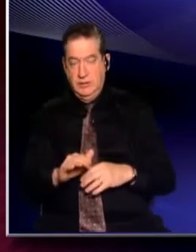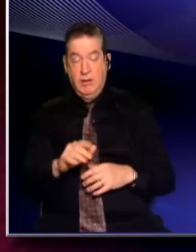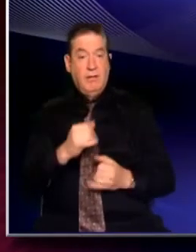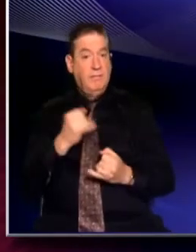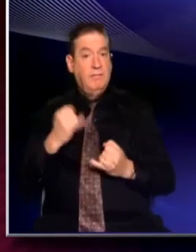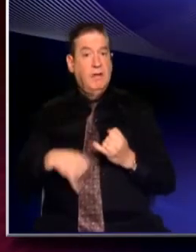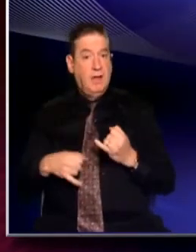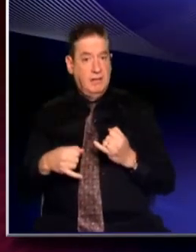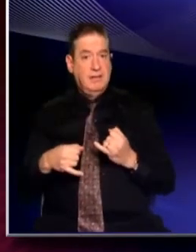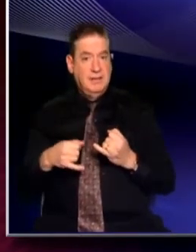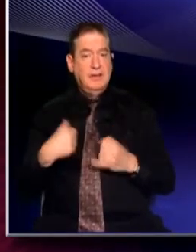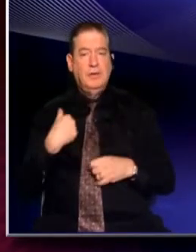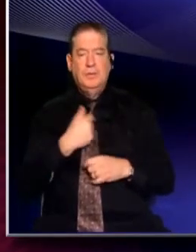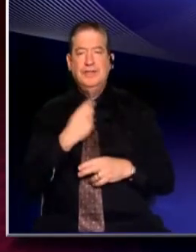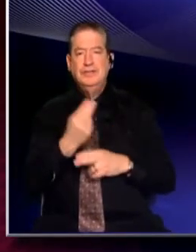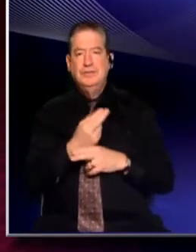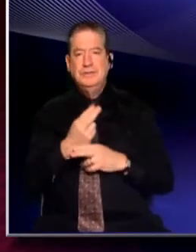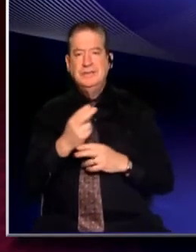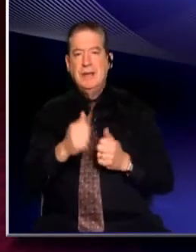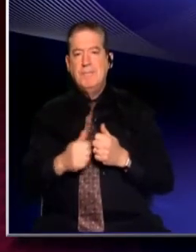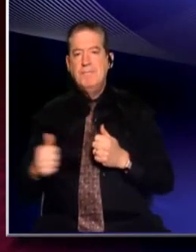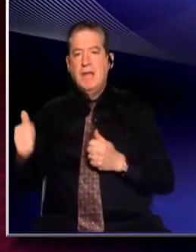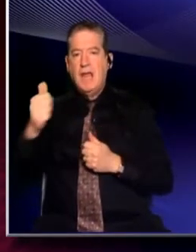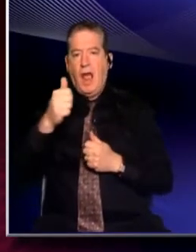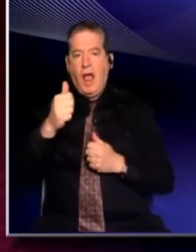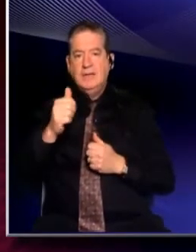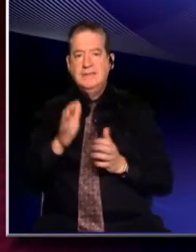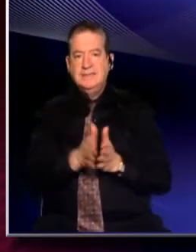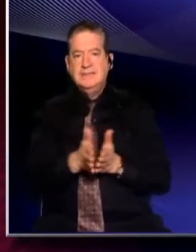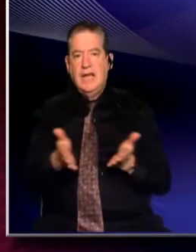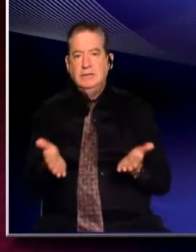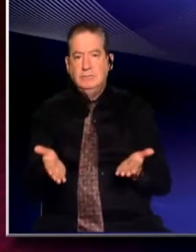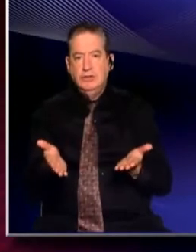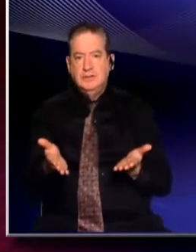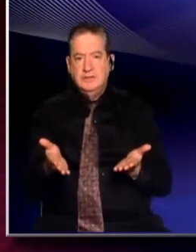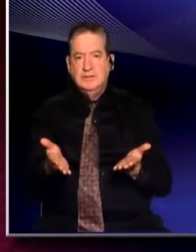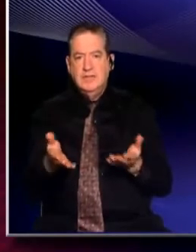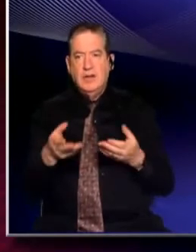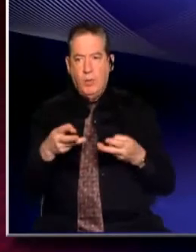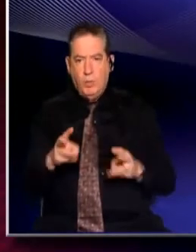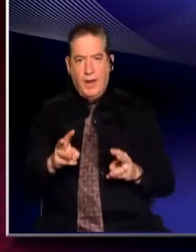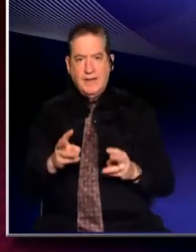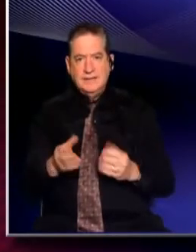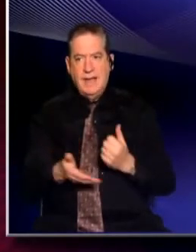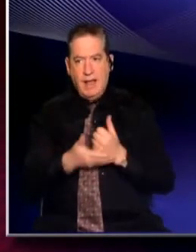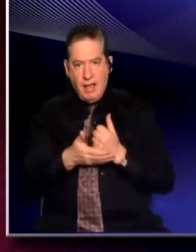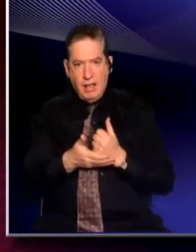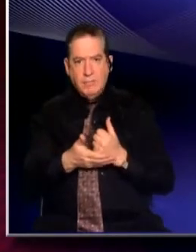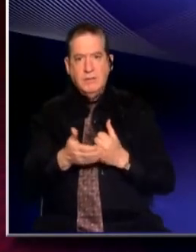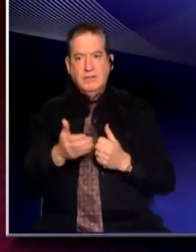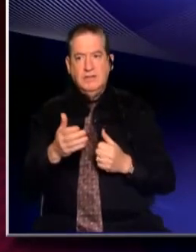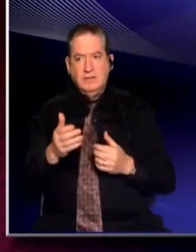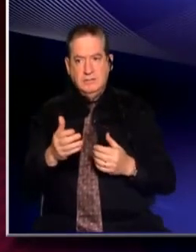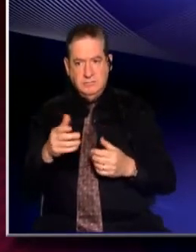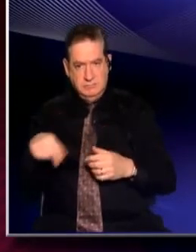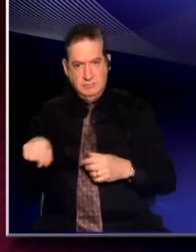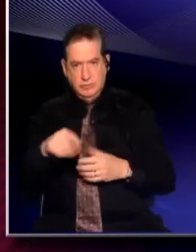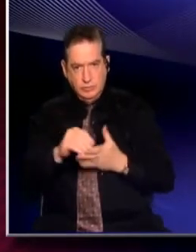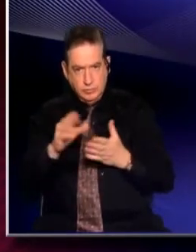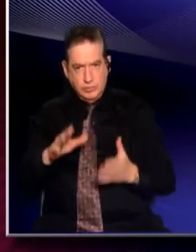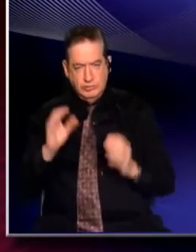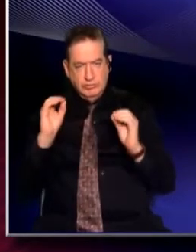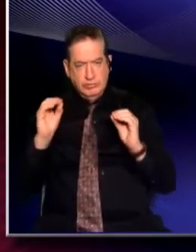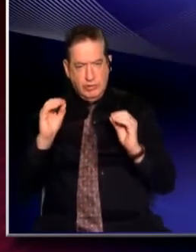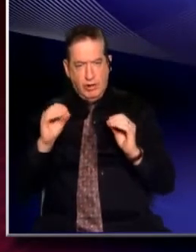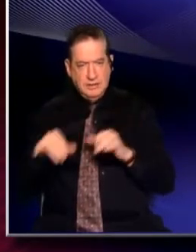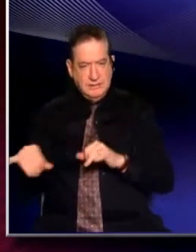finally, we use Beyond Textbooks as a way to help ensure that our students are being taught standards that are going